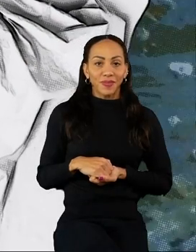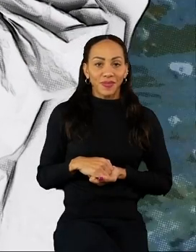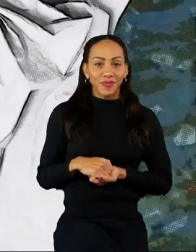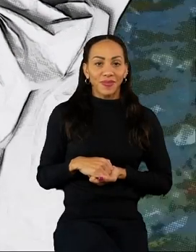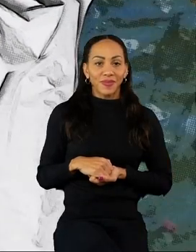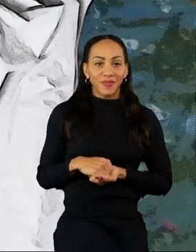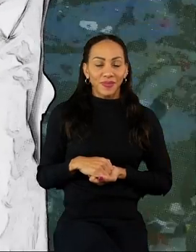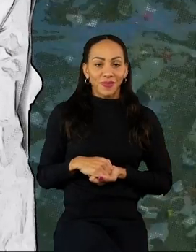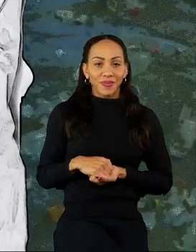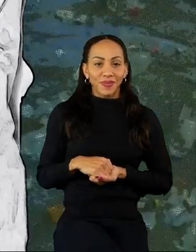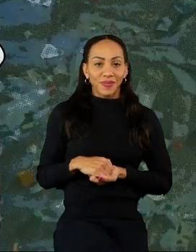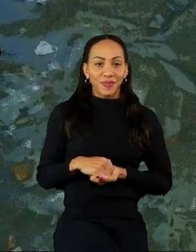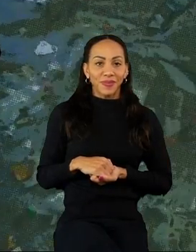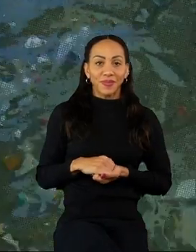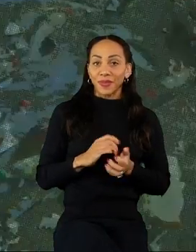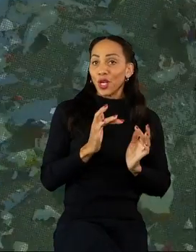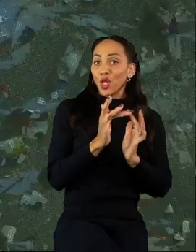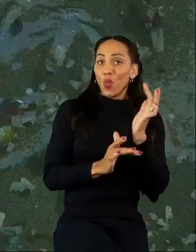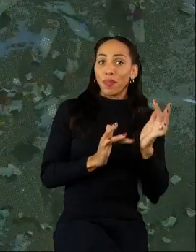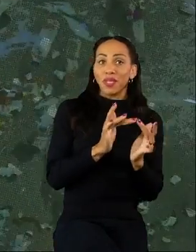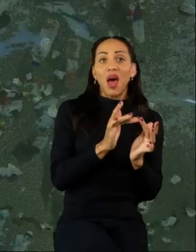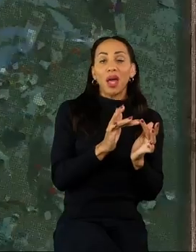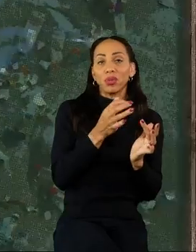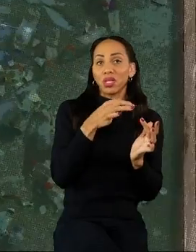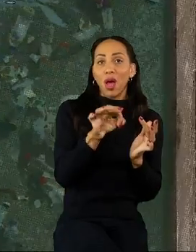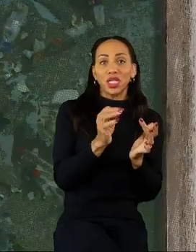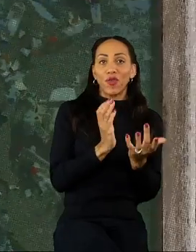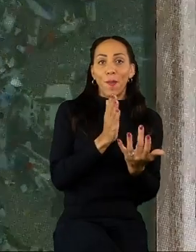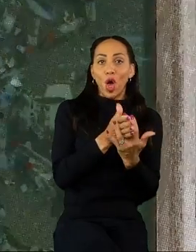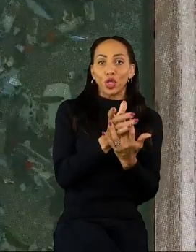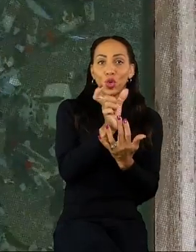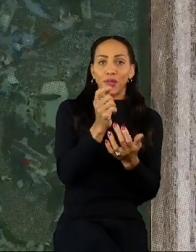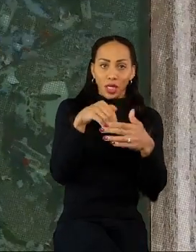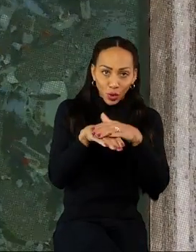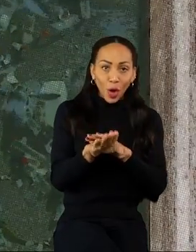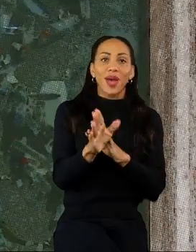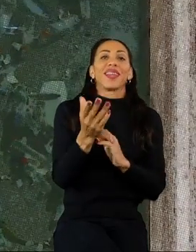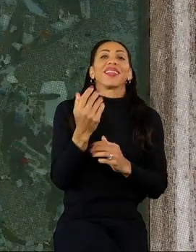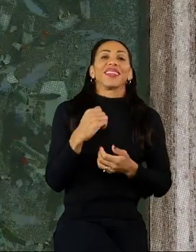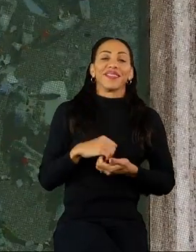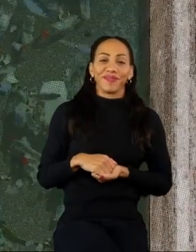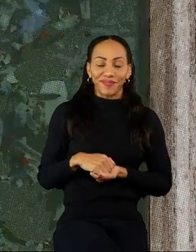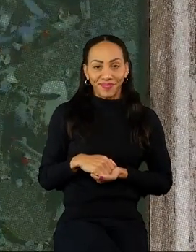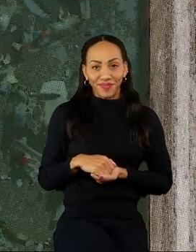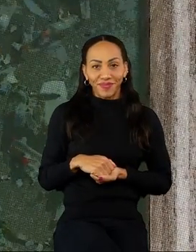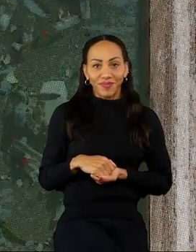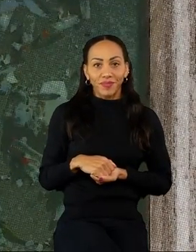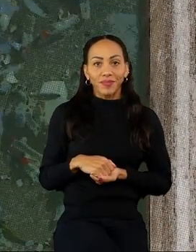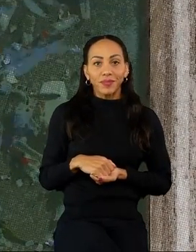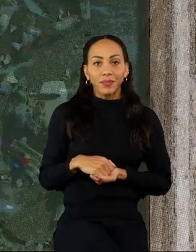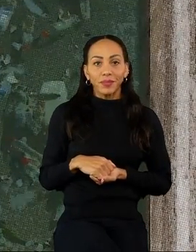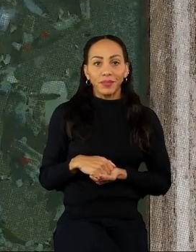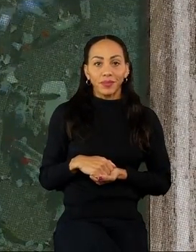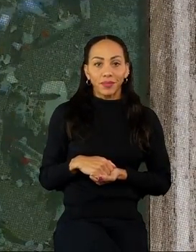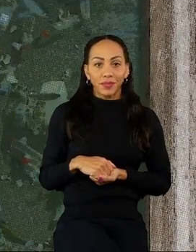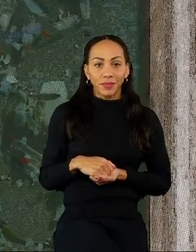whatever. So, and it's actually the website allows you to gives away the password, and you can just go into it when I'm running it. Anyway, we zoom out.